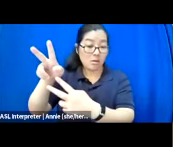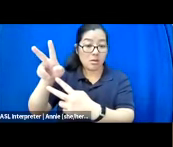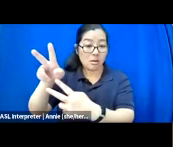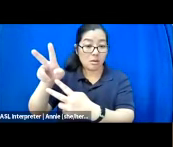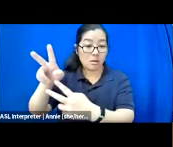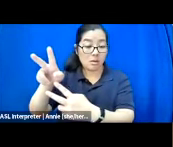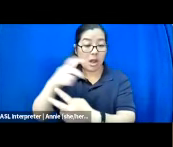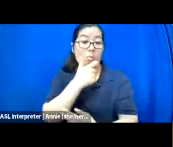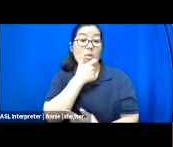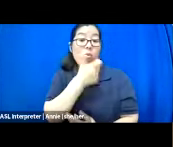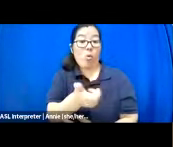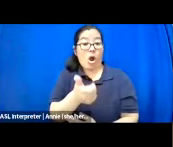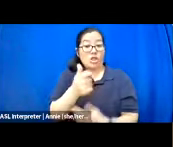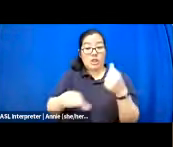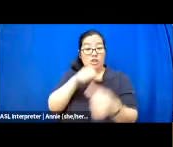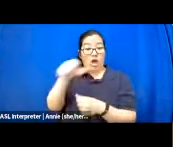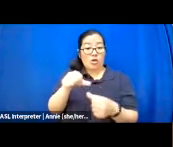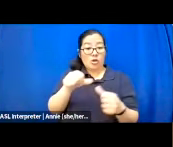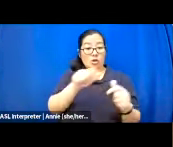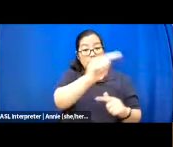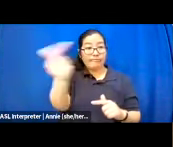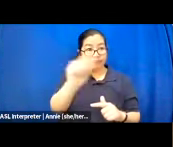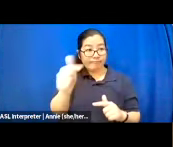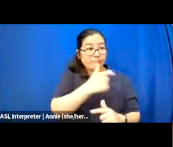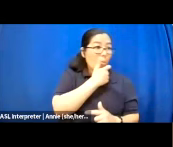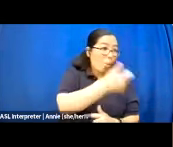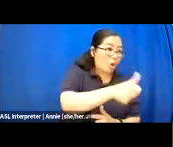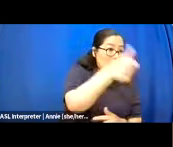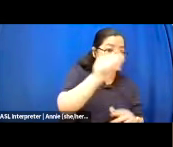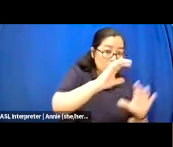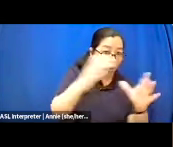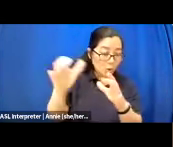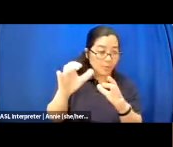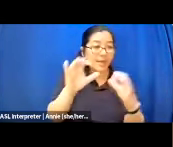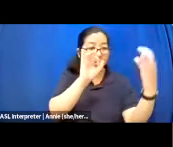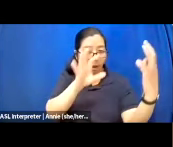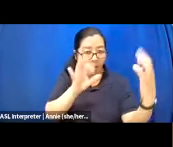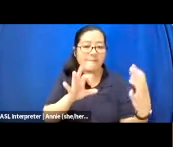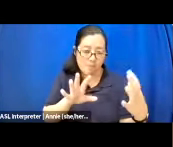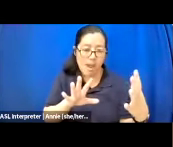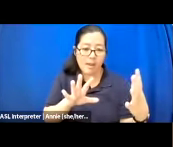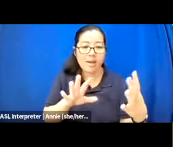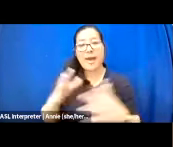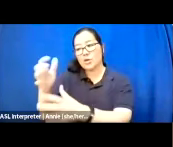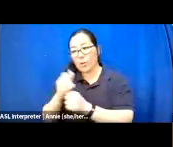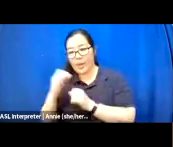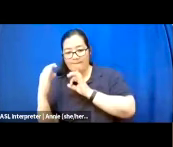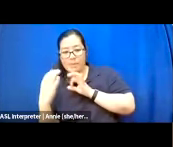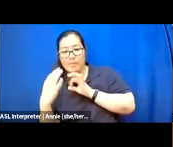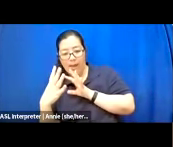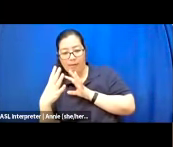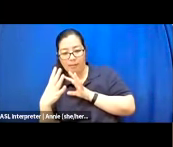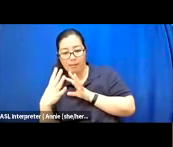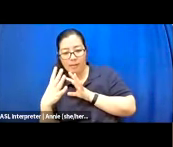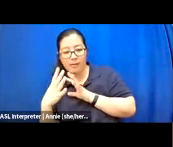watch each other's, a couple of each other's that seem interesting, and then we give each other a little feedback on it. We learn from